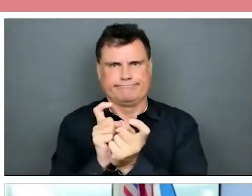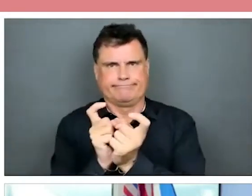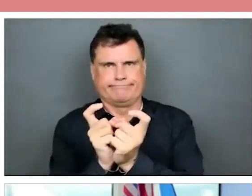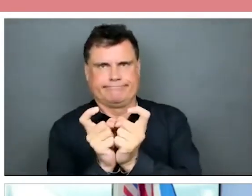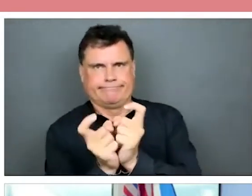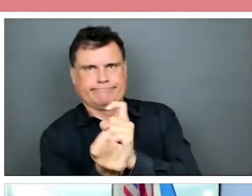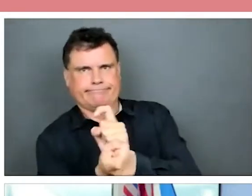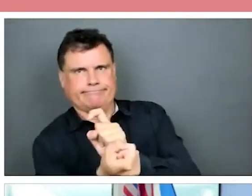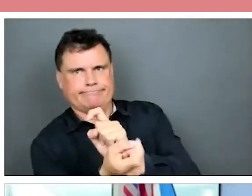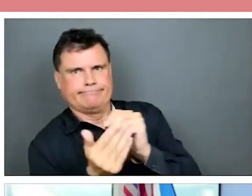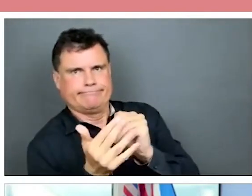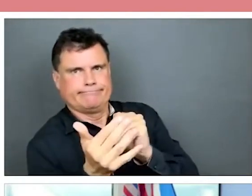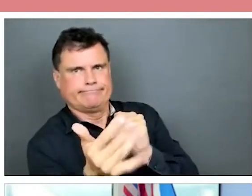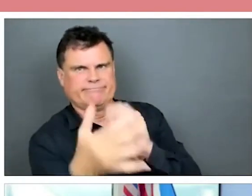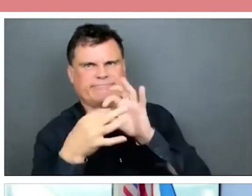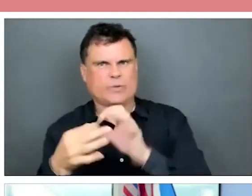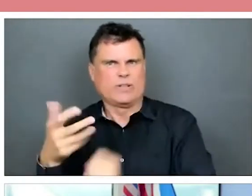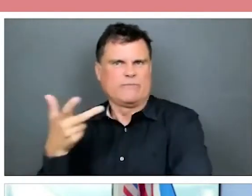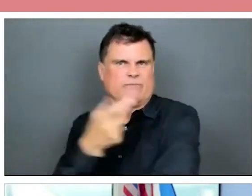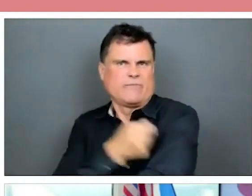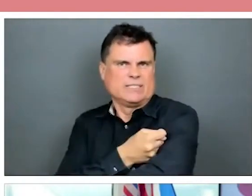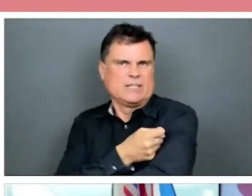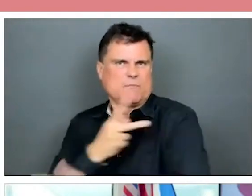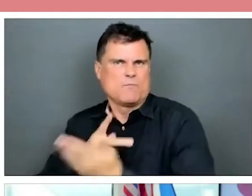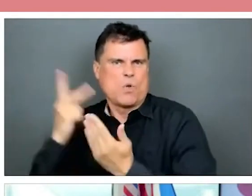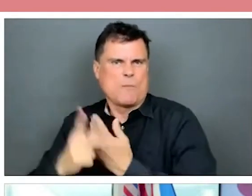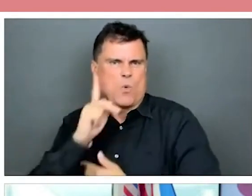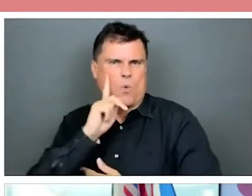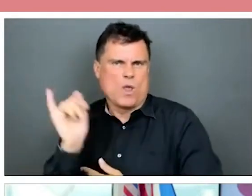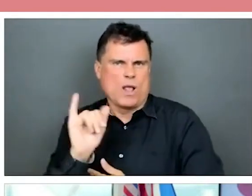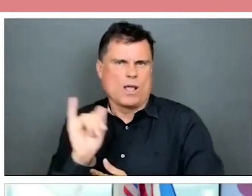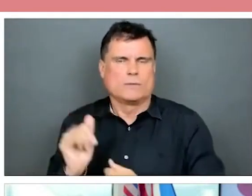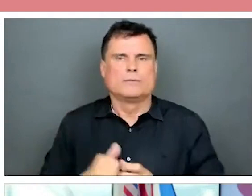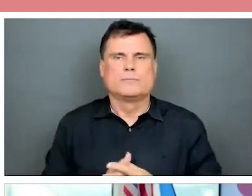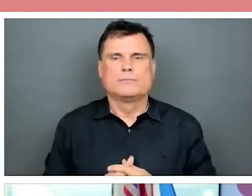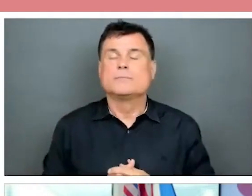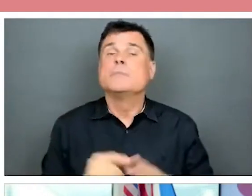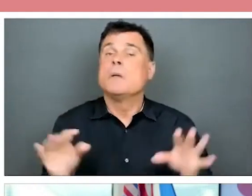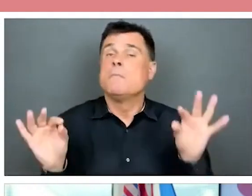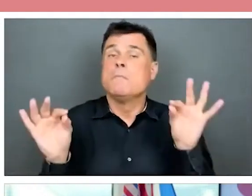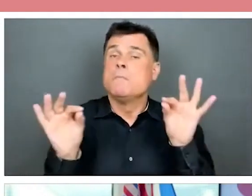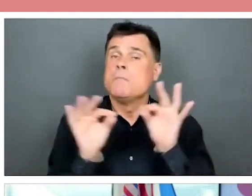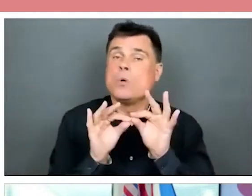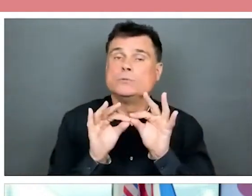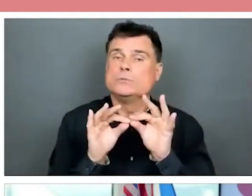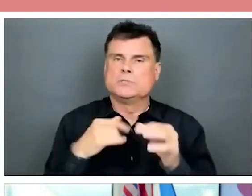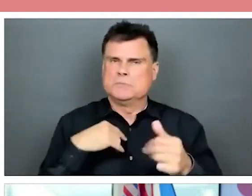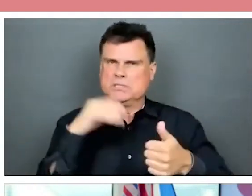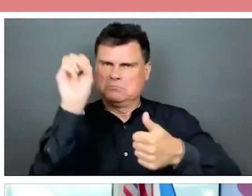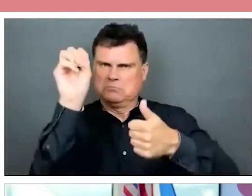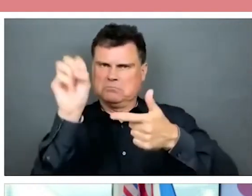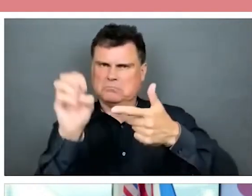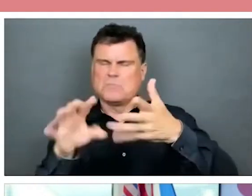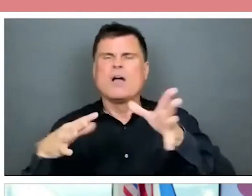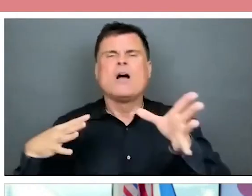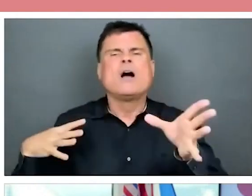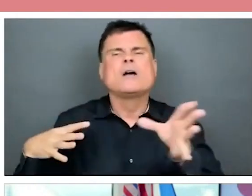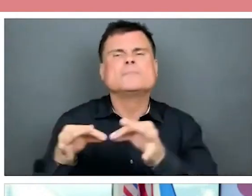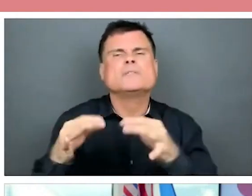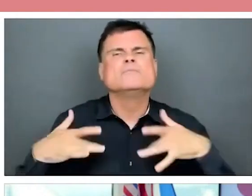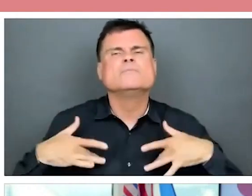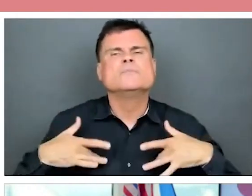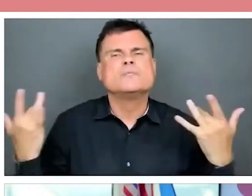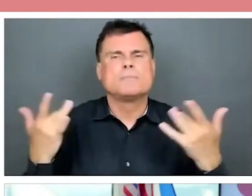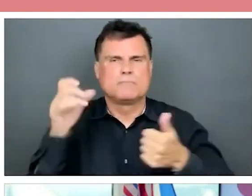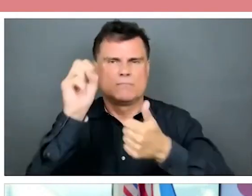I thought what I would do first of all is just give you an update of where we are with results of our